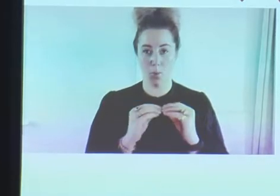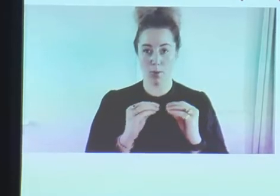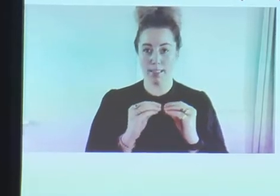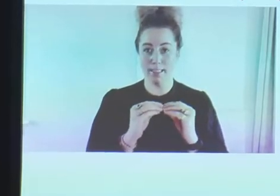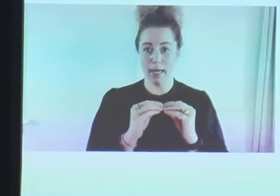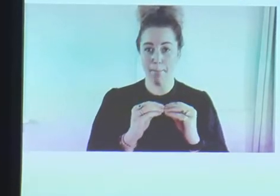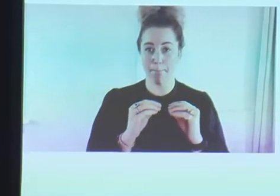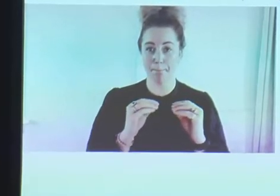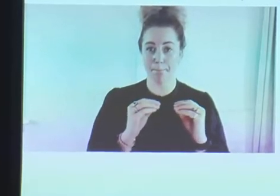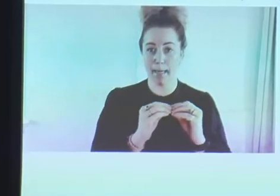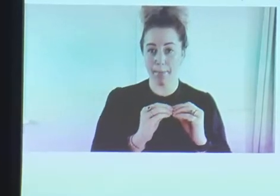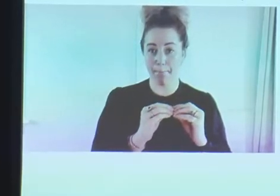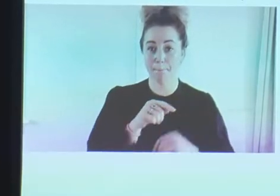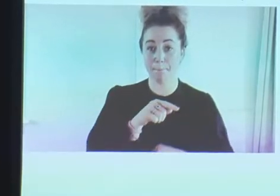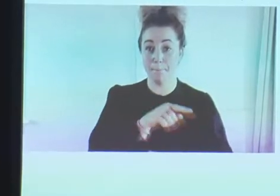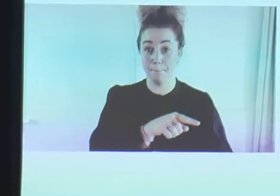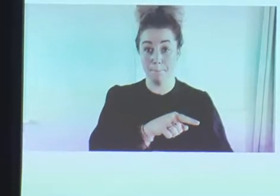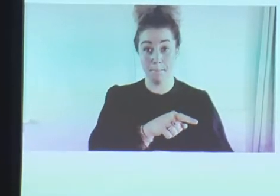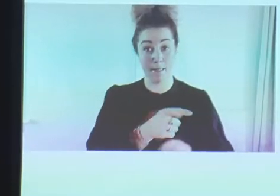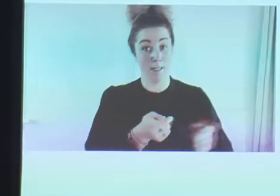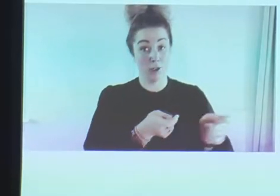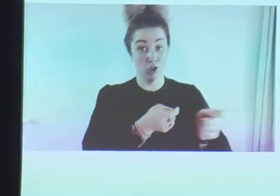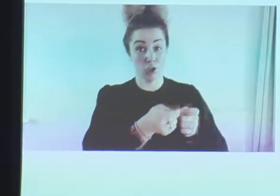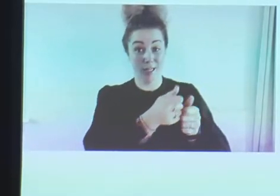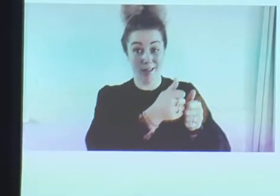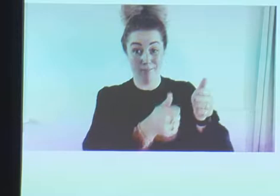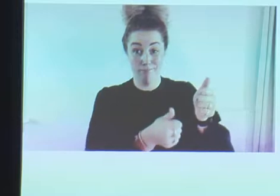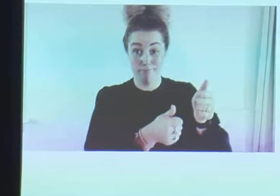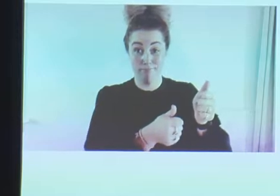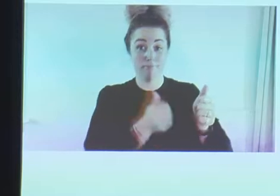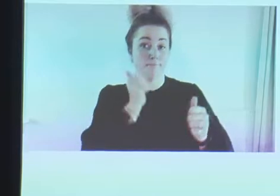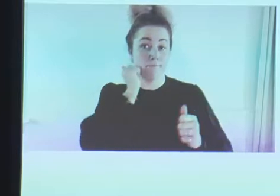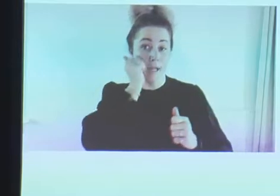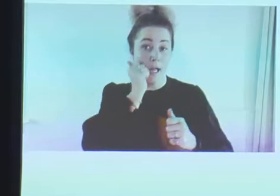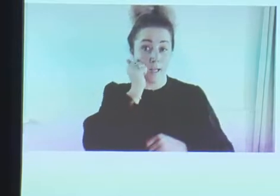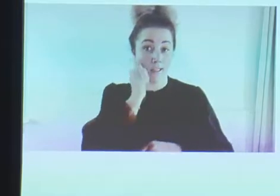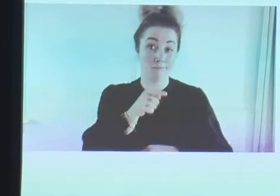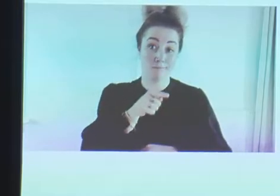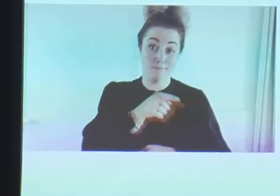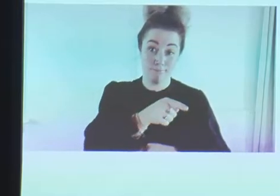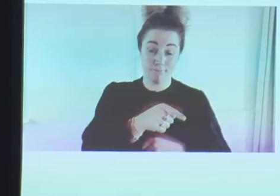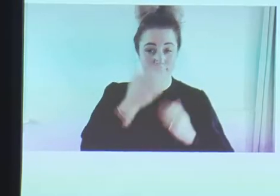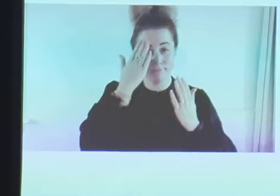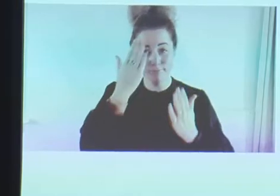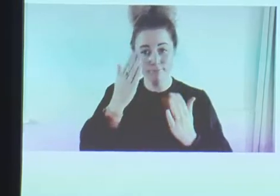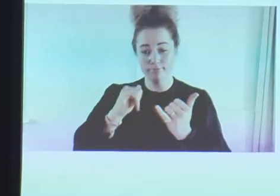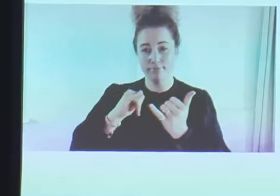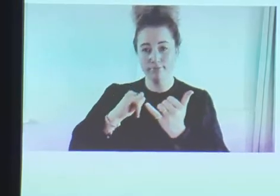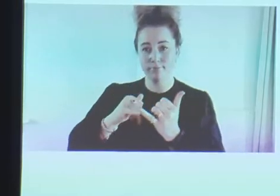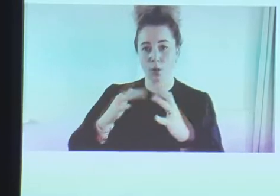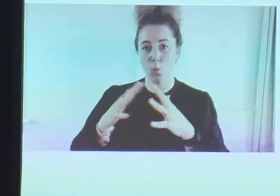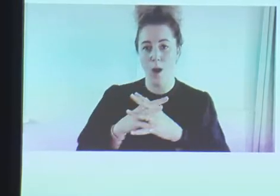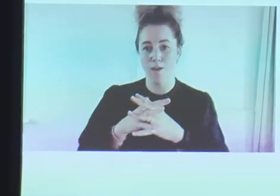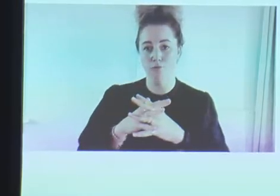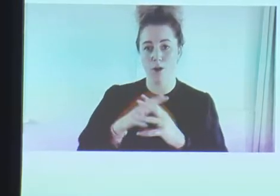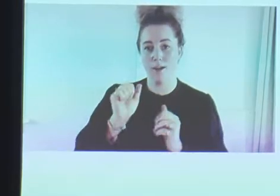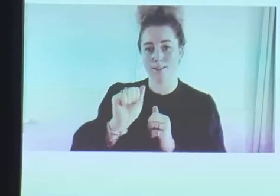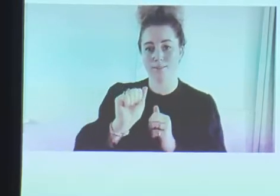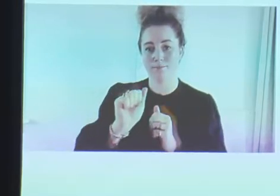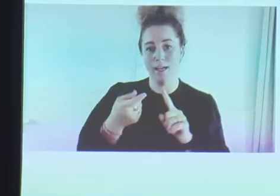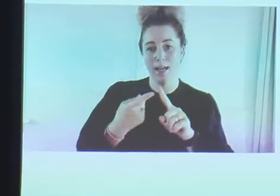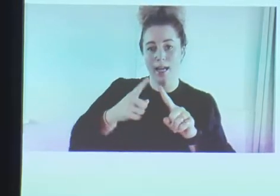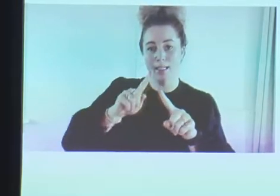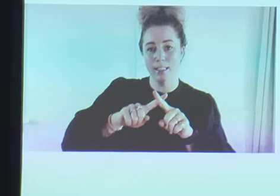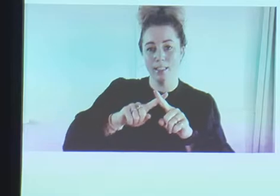of the Arts council's committee Maori I also acknowledge Stephen Wainwright the chief executive of creative